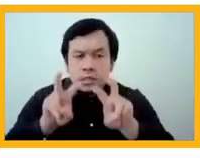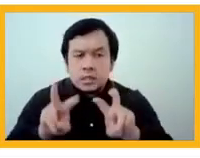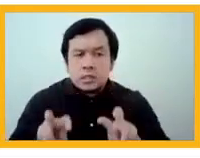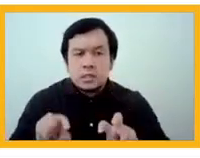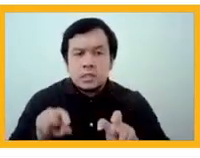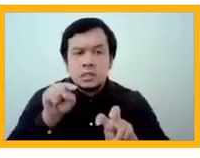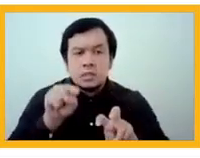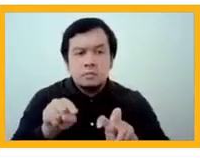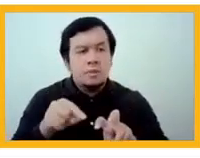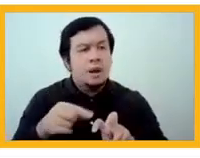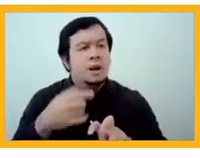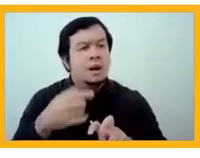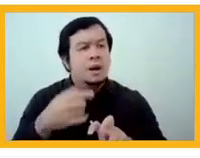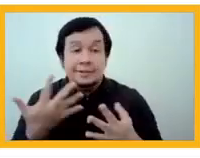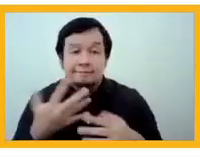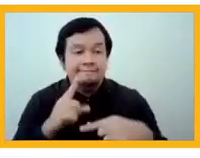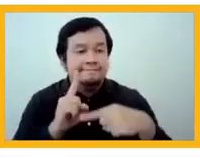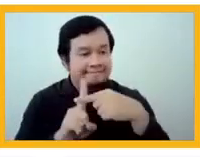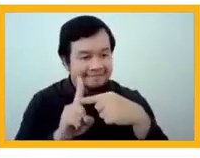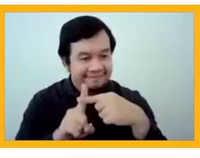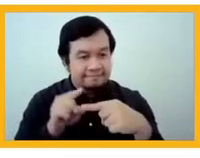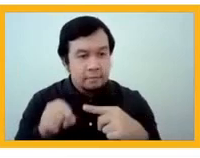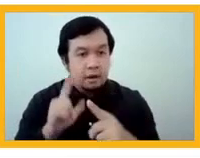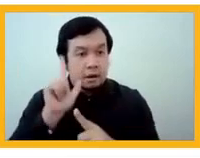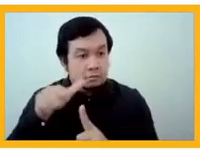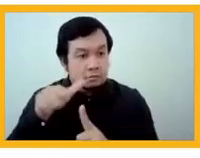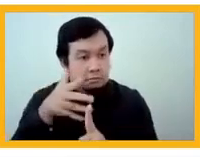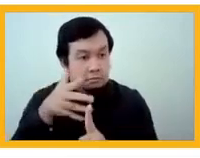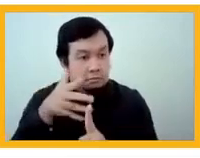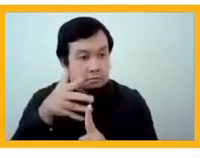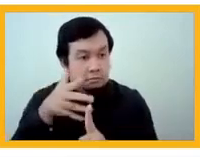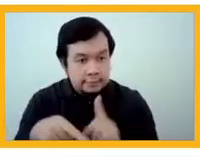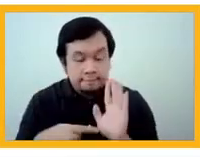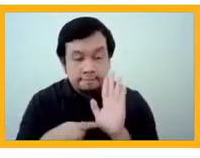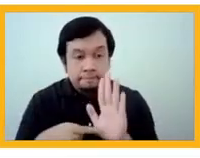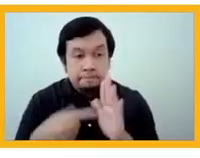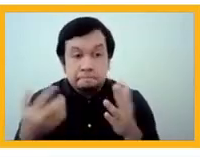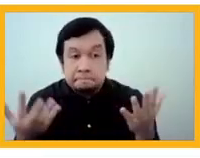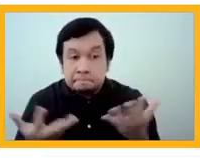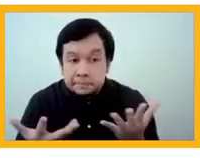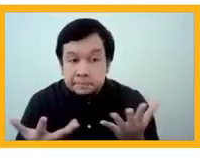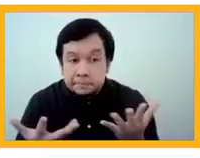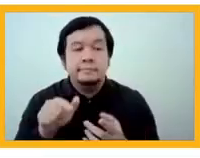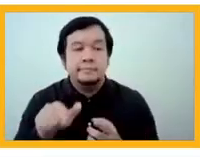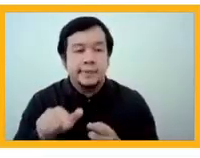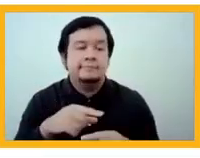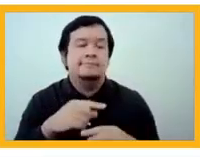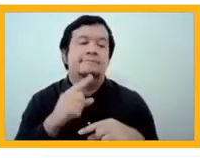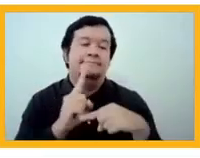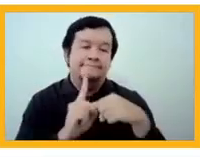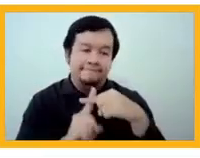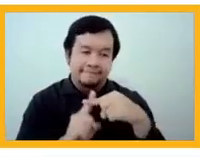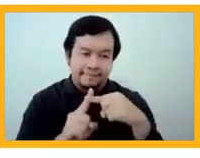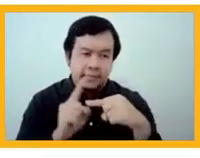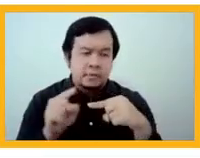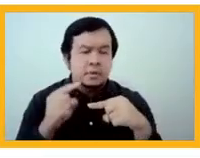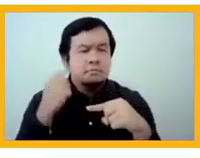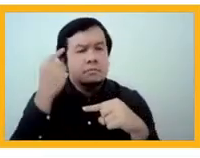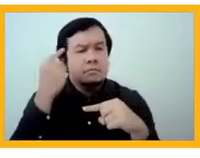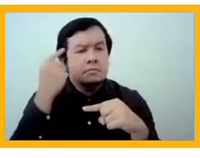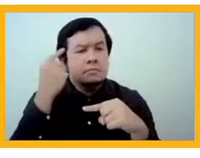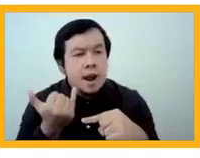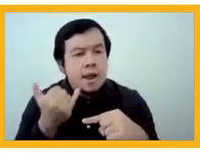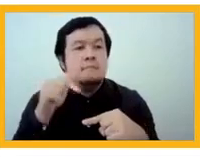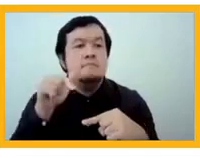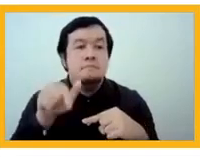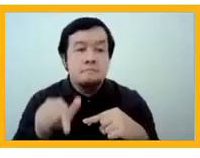you is not just the positive effects, but give you a sense of why these effects were so positive. So the study was done in Delhi. It was targeted at a group